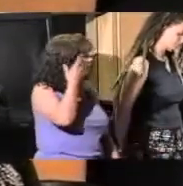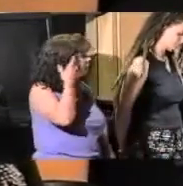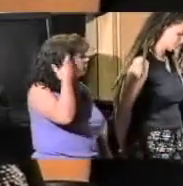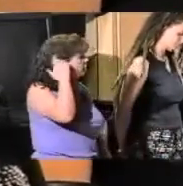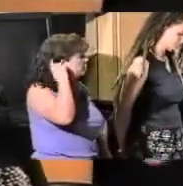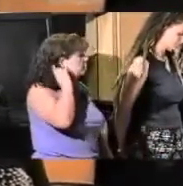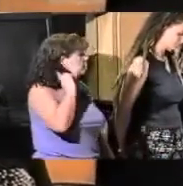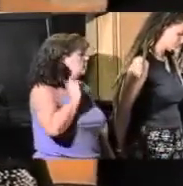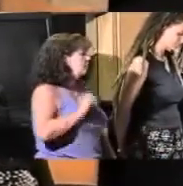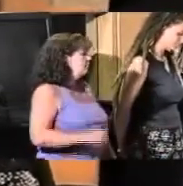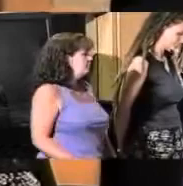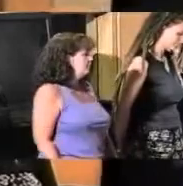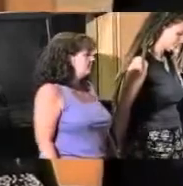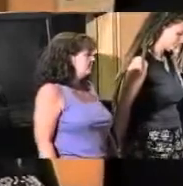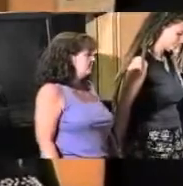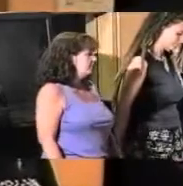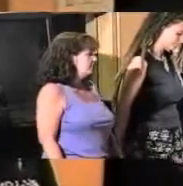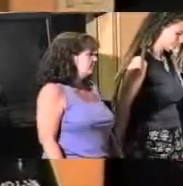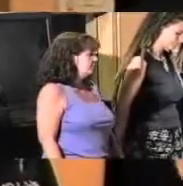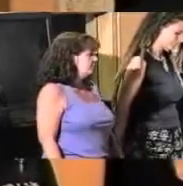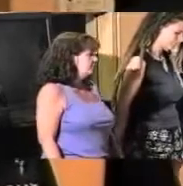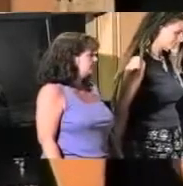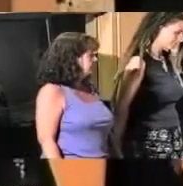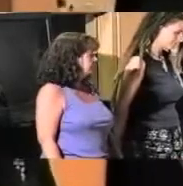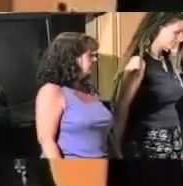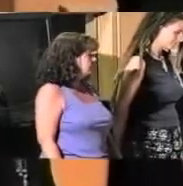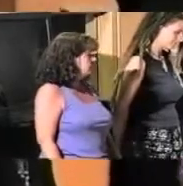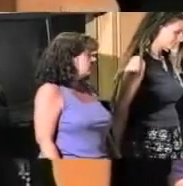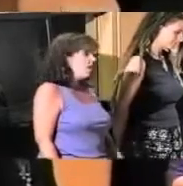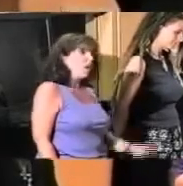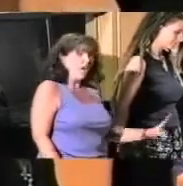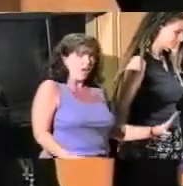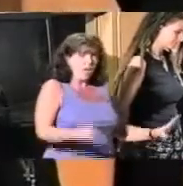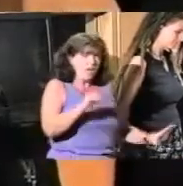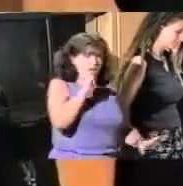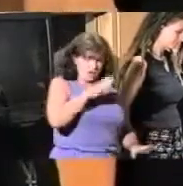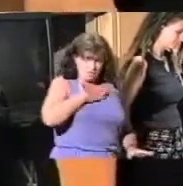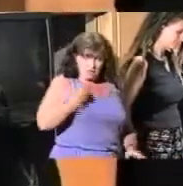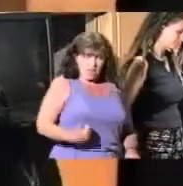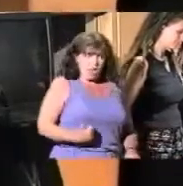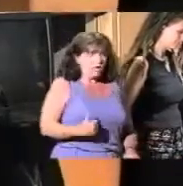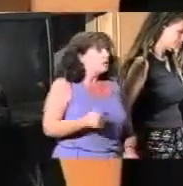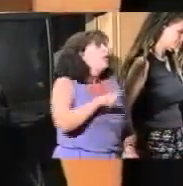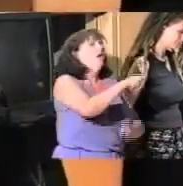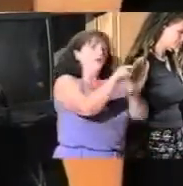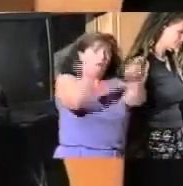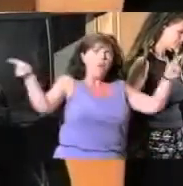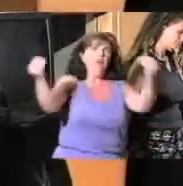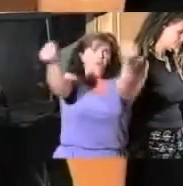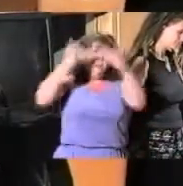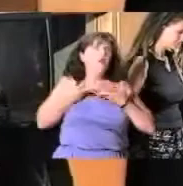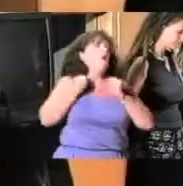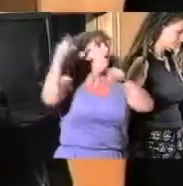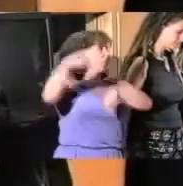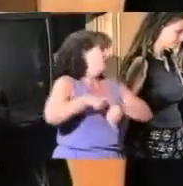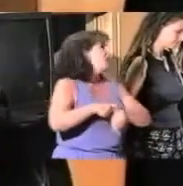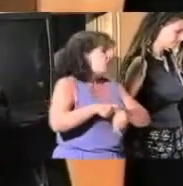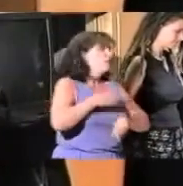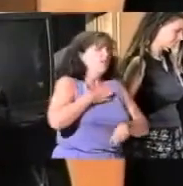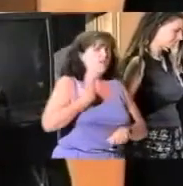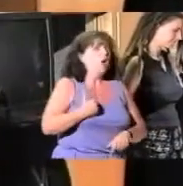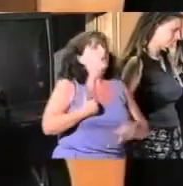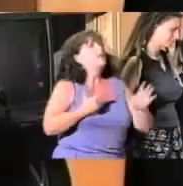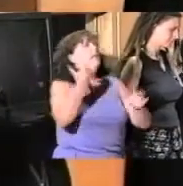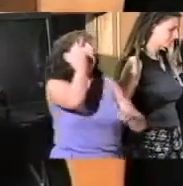did to you is not your fault. Oh, really? Well, that's not what other people tell me. I get told things like,